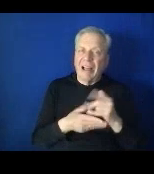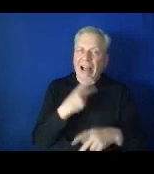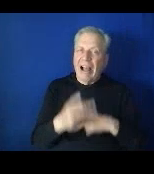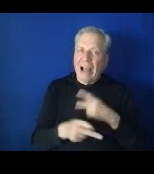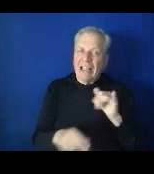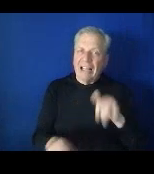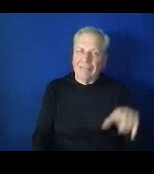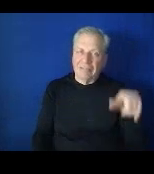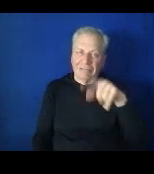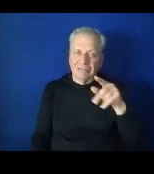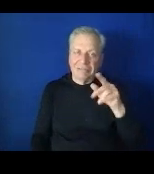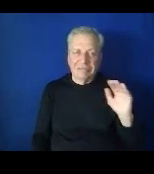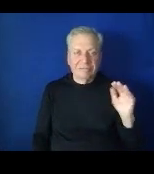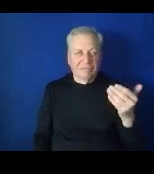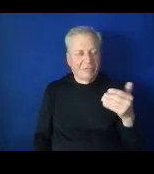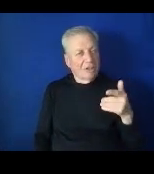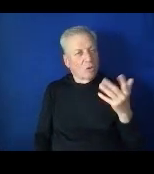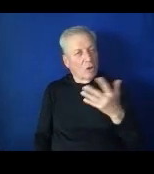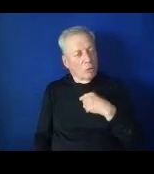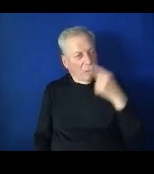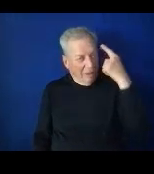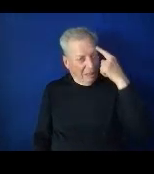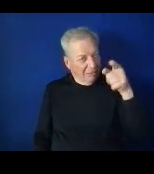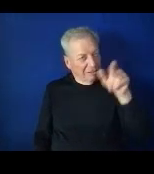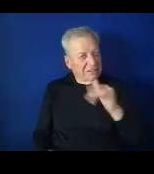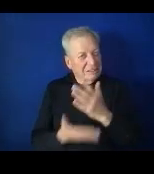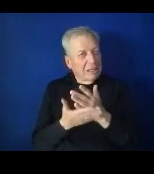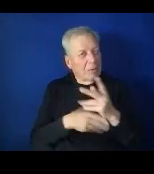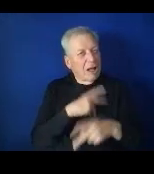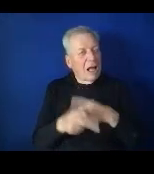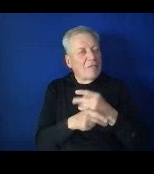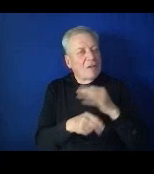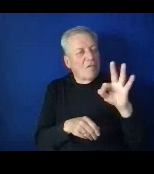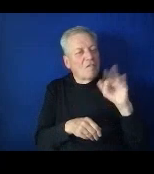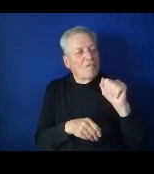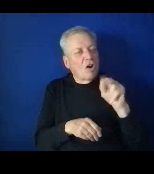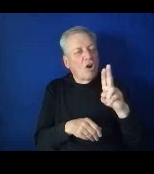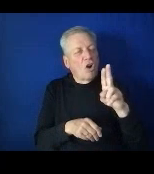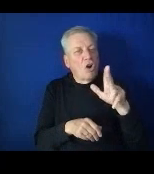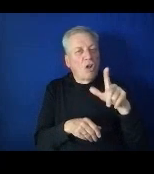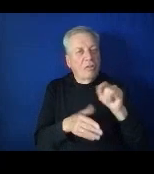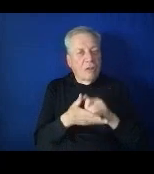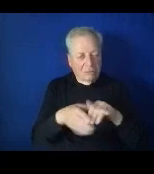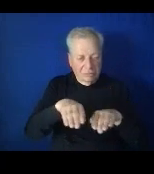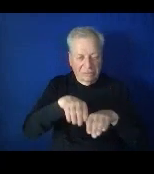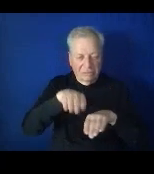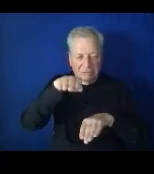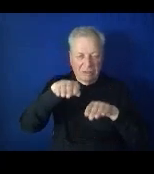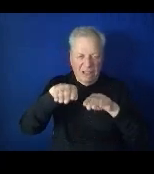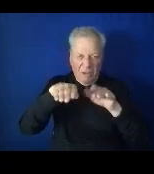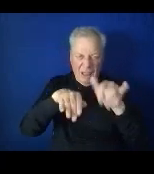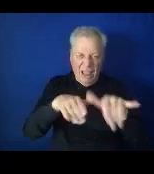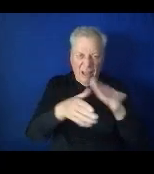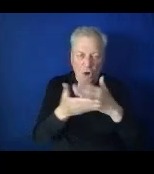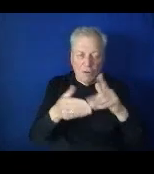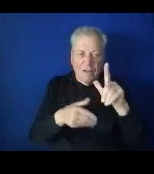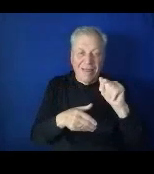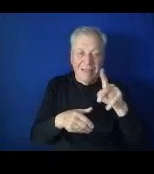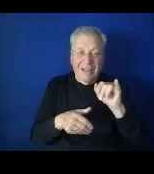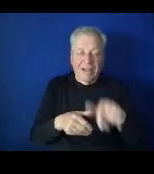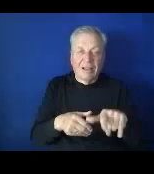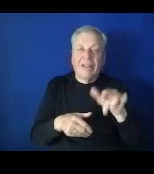here that what we think there's probably some sort of fault coming in through this part of the lake. And these swarms are just,